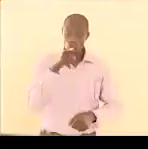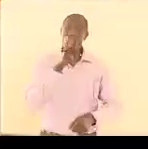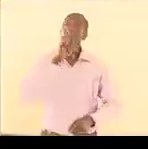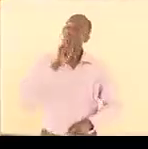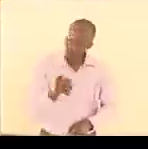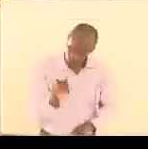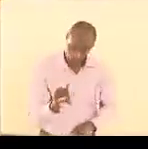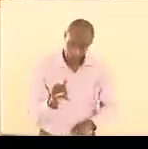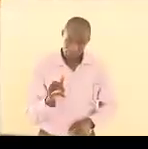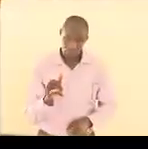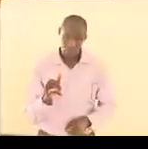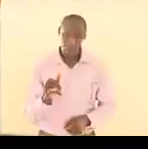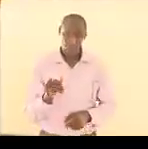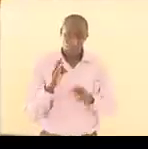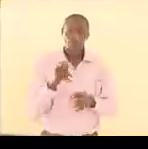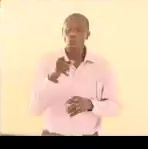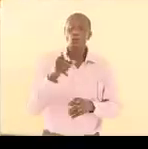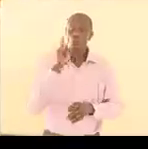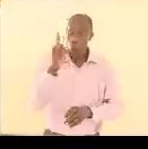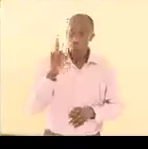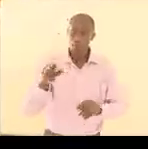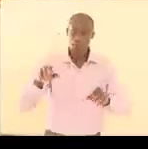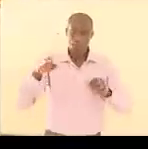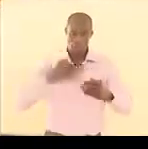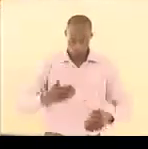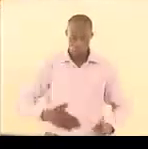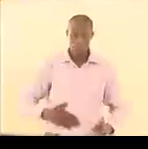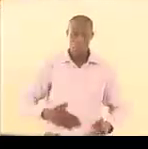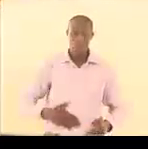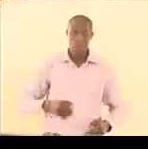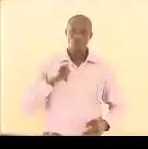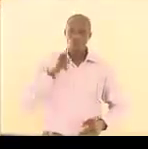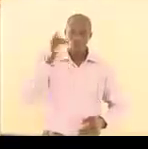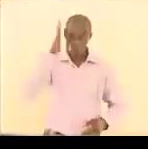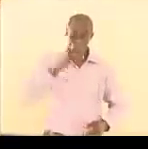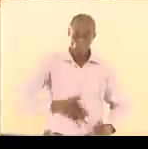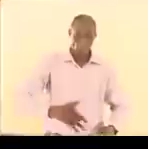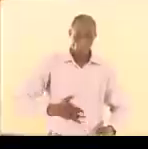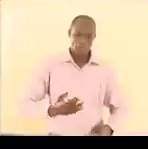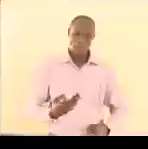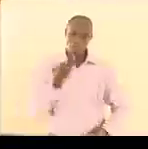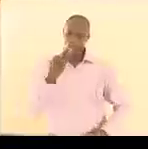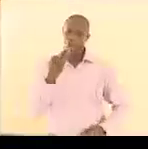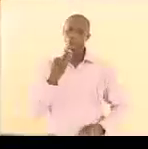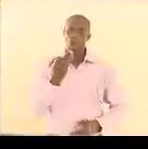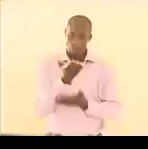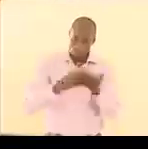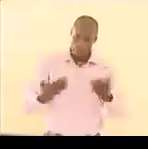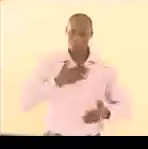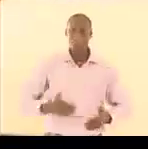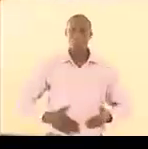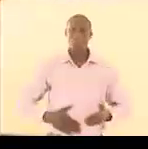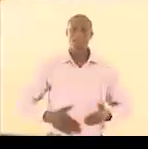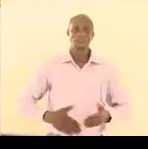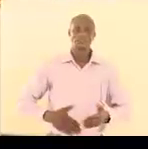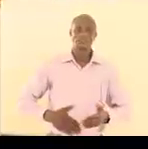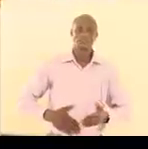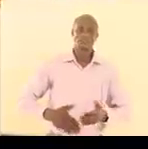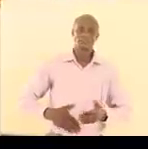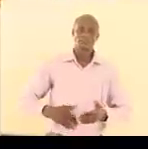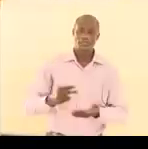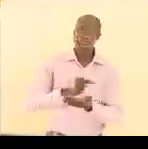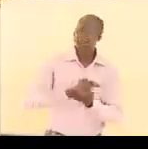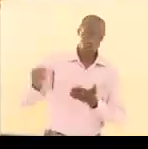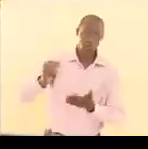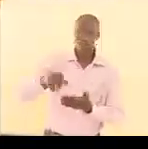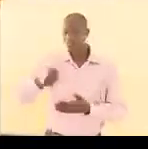Would you really, if you were one body, would you feed one part of your body and neglect the other part and say, look,